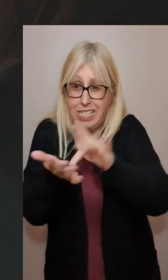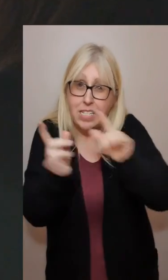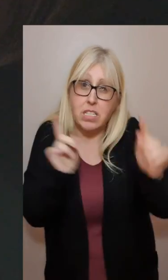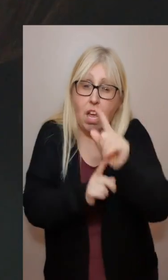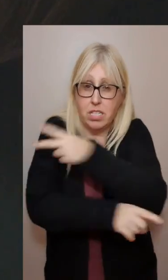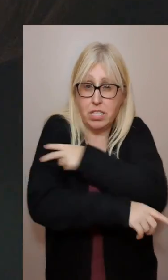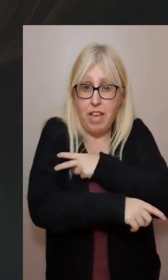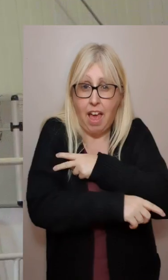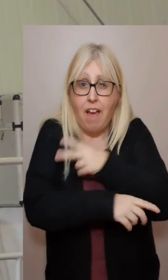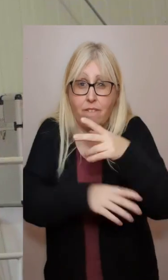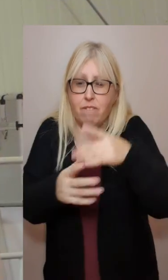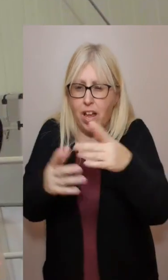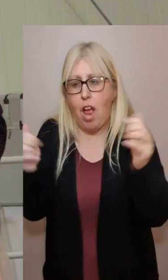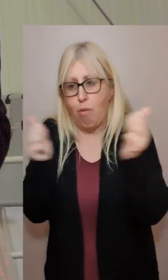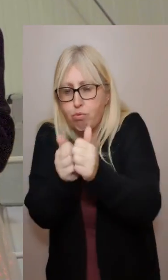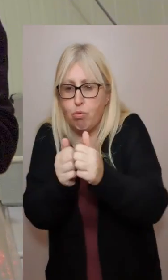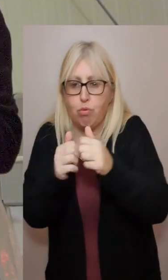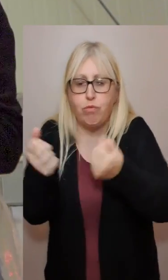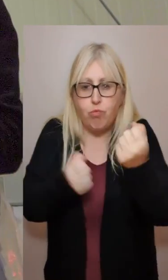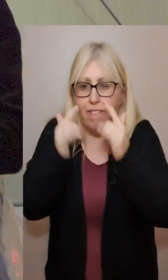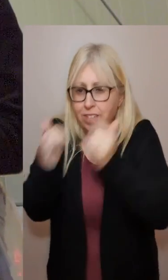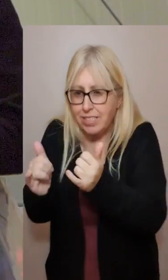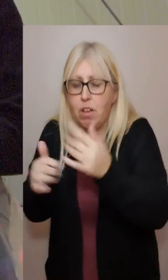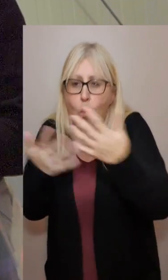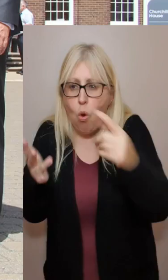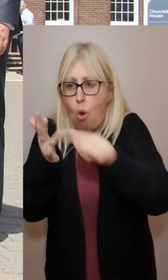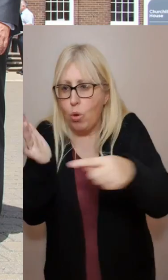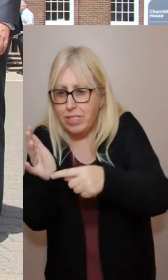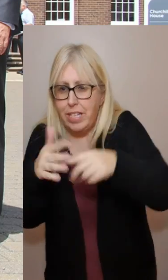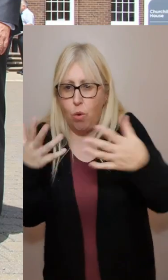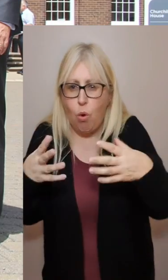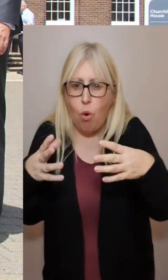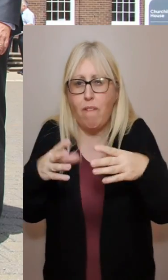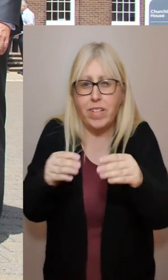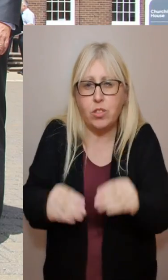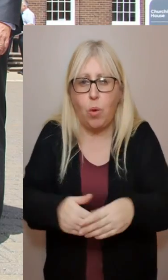contains approved driving instructors and occupational therapists or physiotherapists.